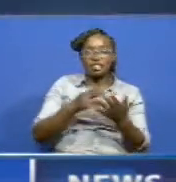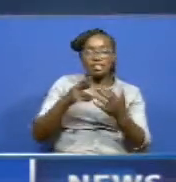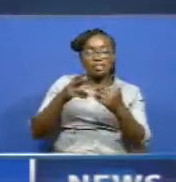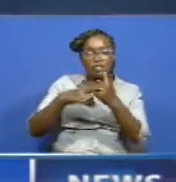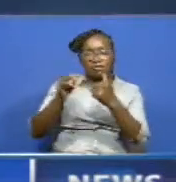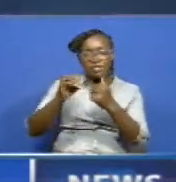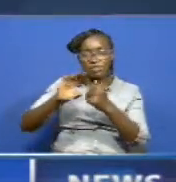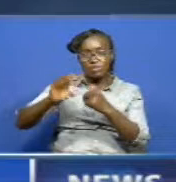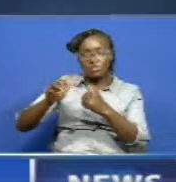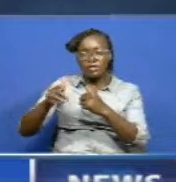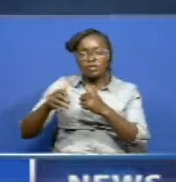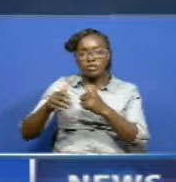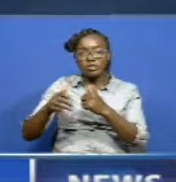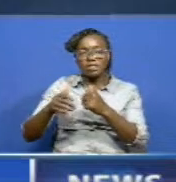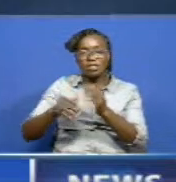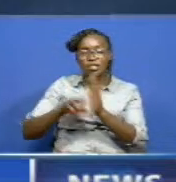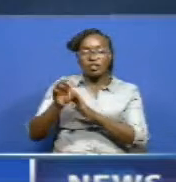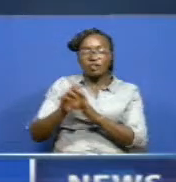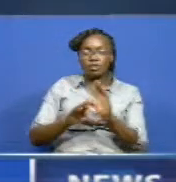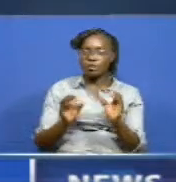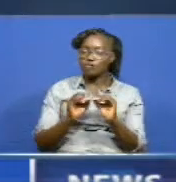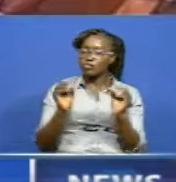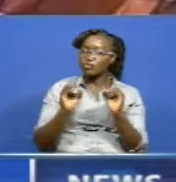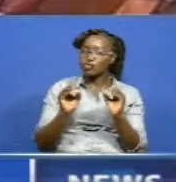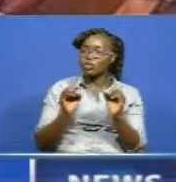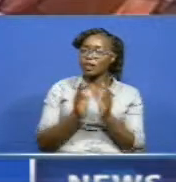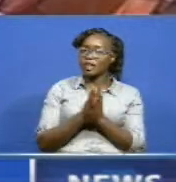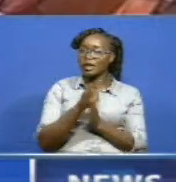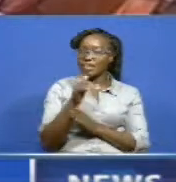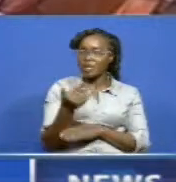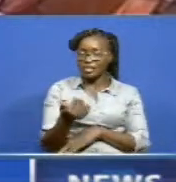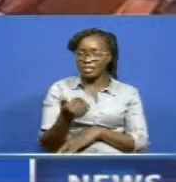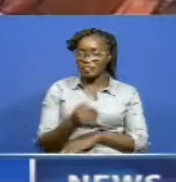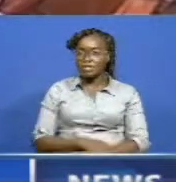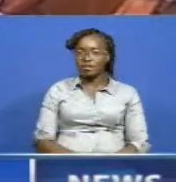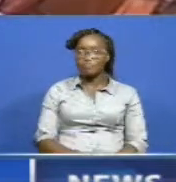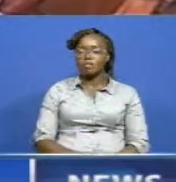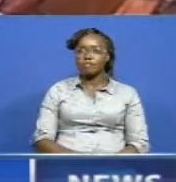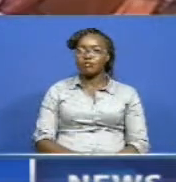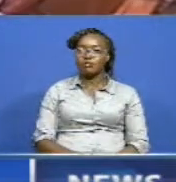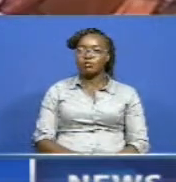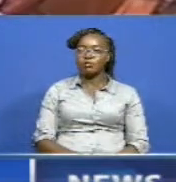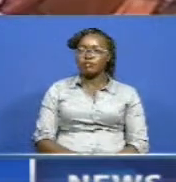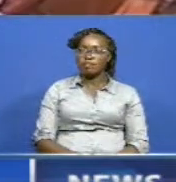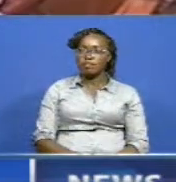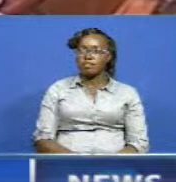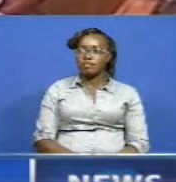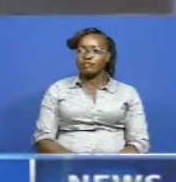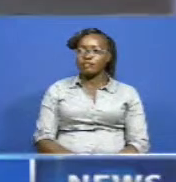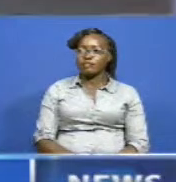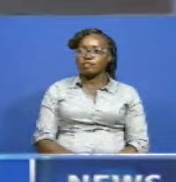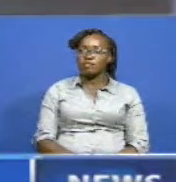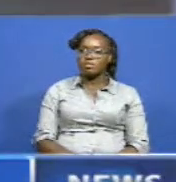constituencies that has been termed unconstitutional, among others. Kamche Menza for Channel 1 News.